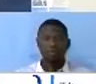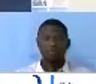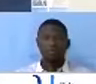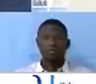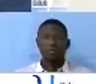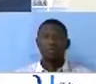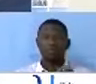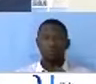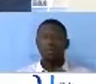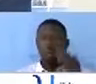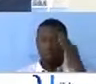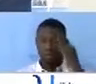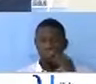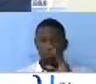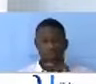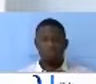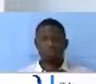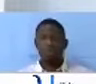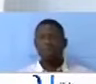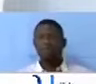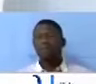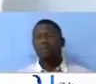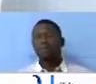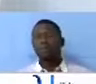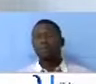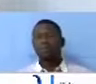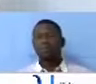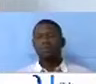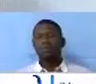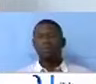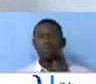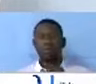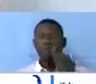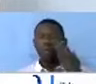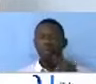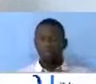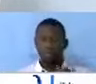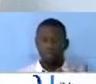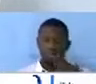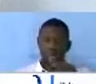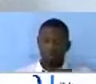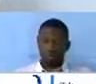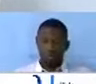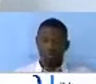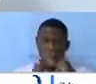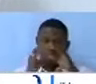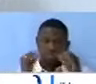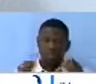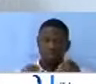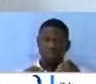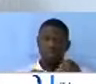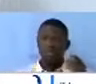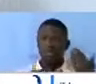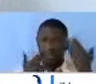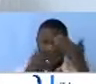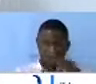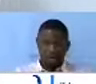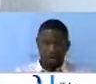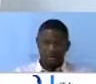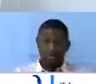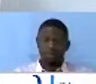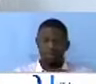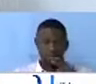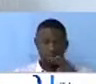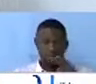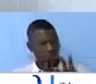I know. I would say that I have made a mistake, but. When I went into that office, that panel, that day, that night, I saw